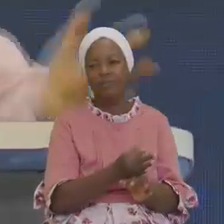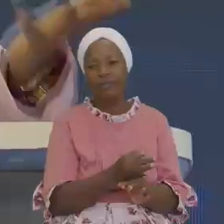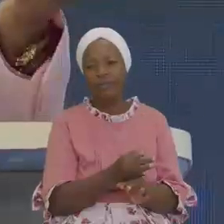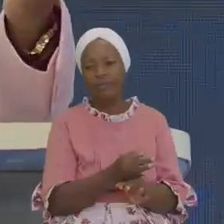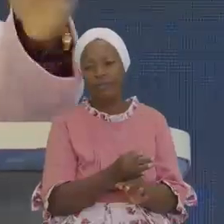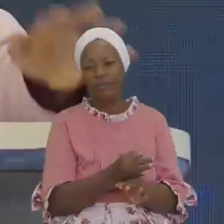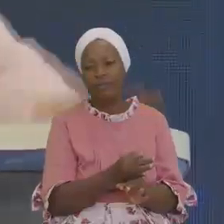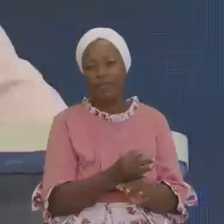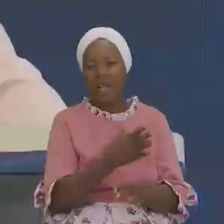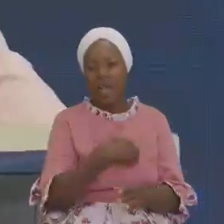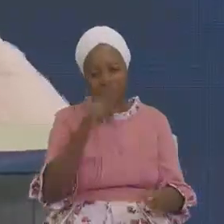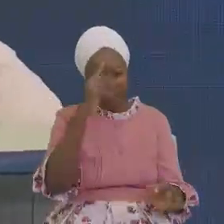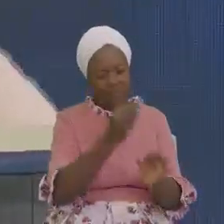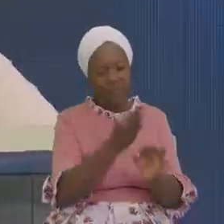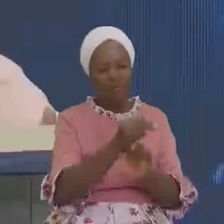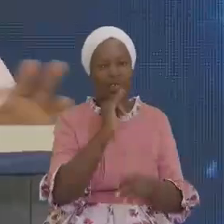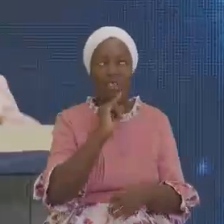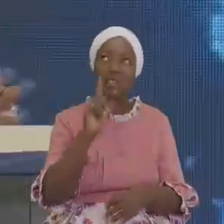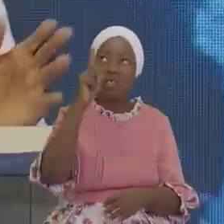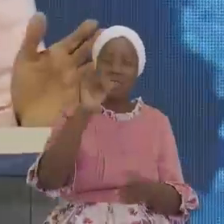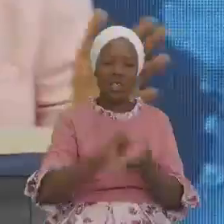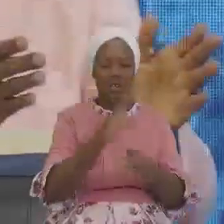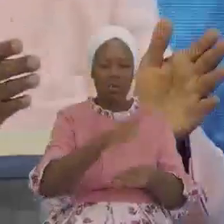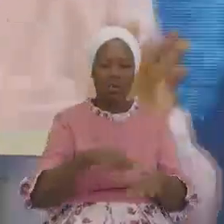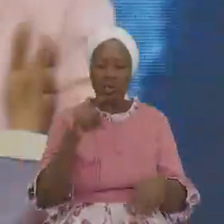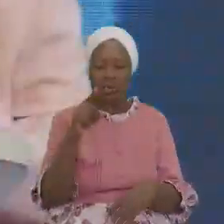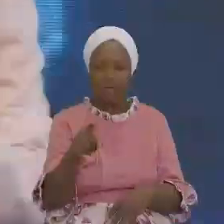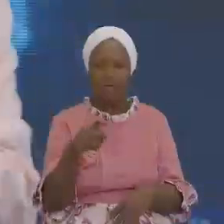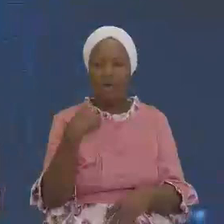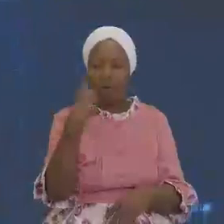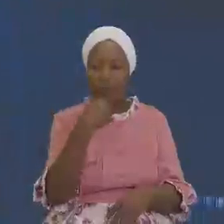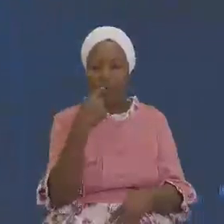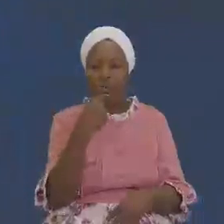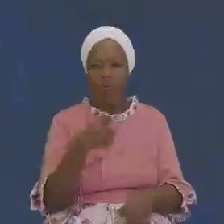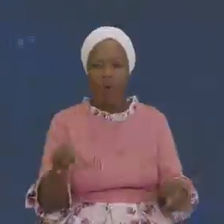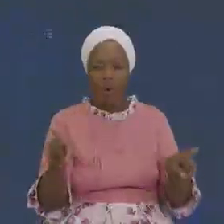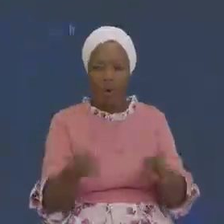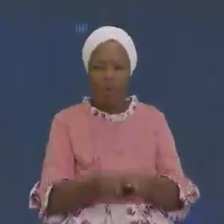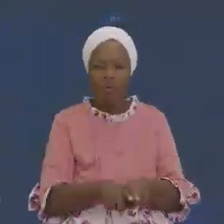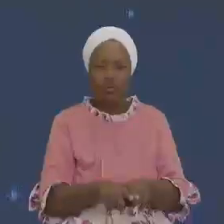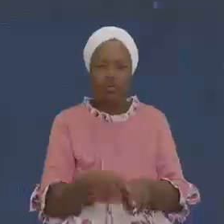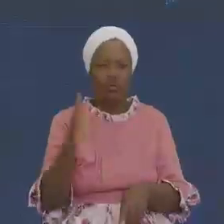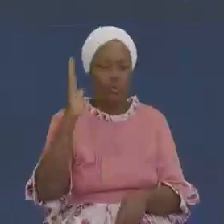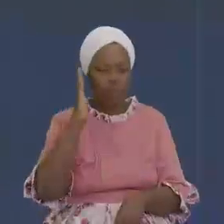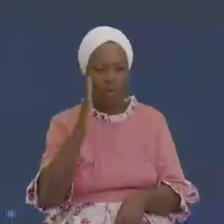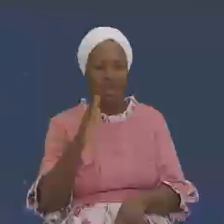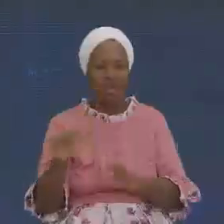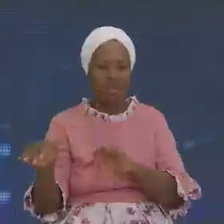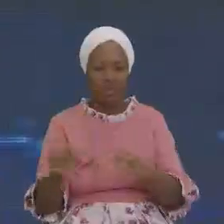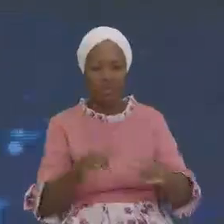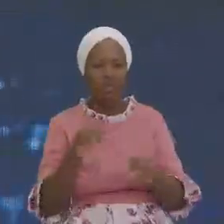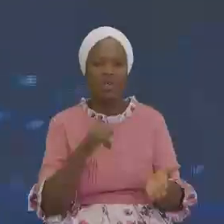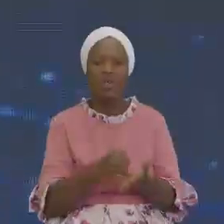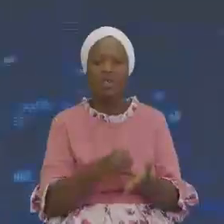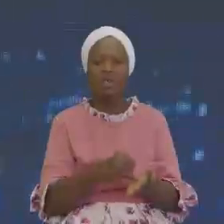And faithful is he that calleth you, who also will do it.